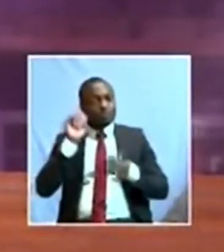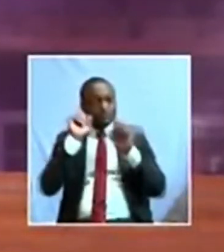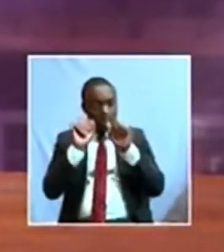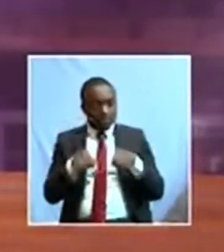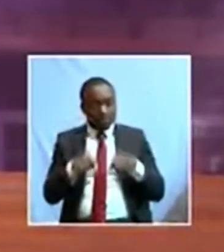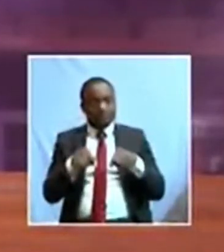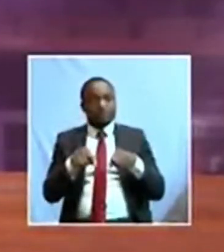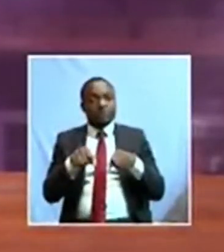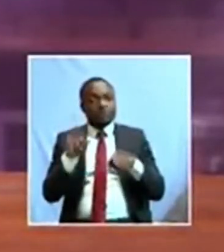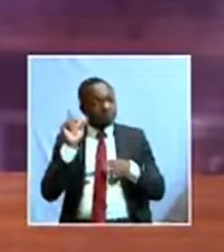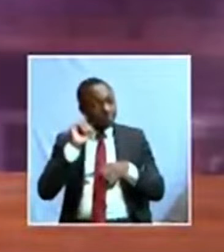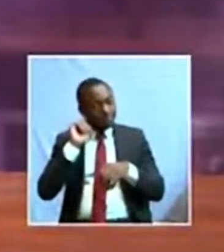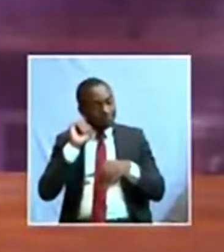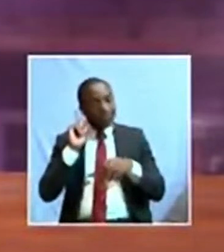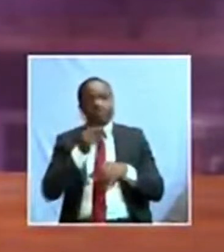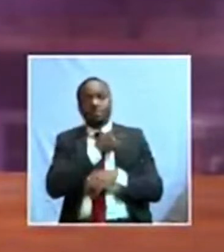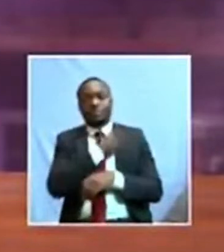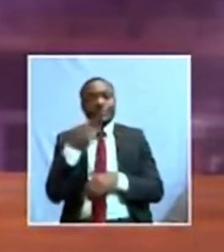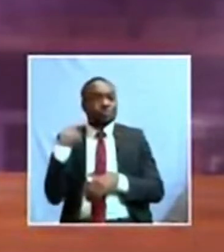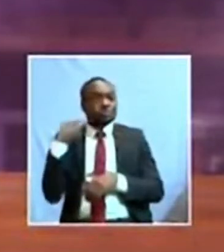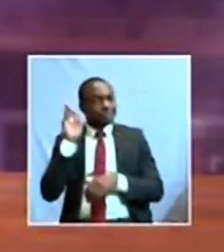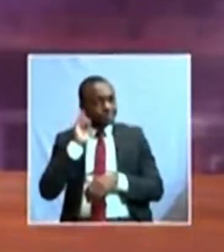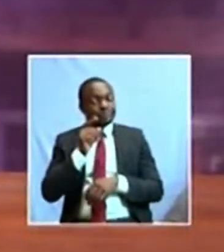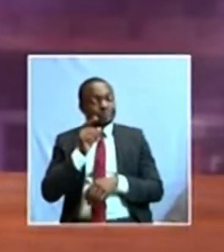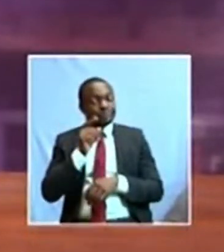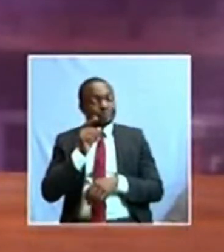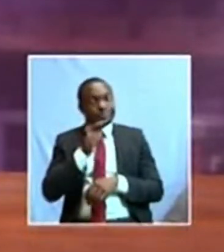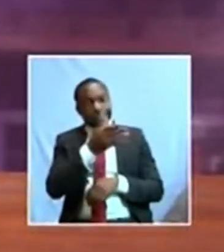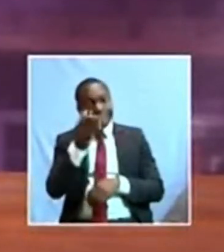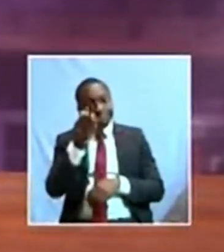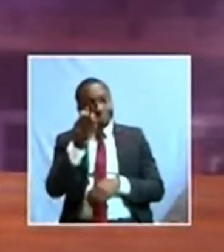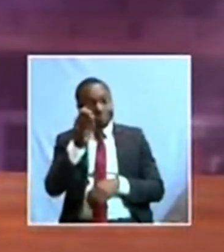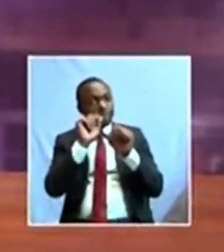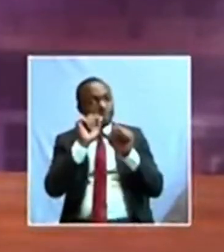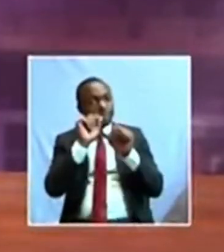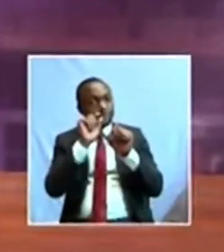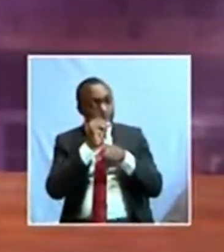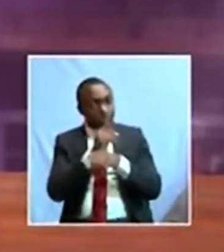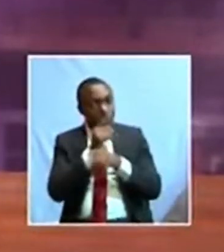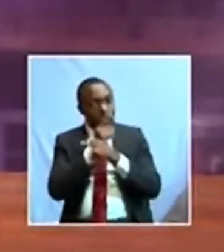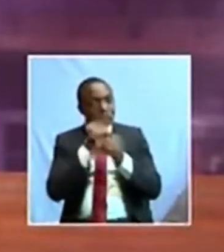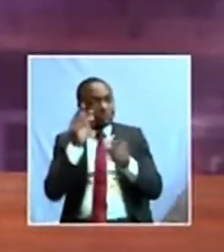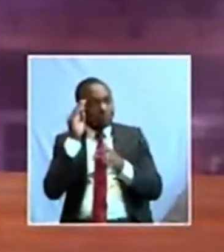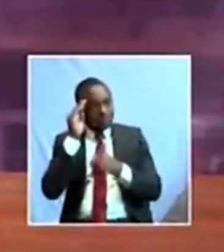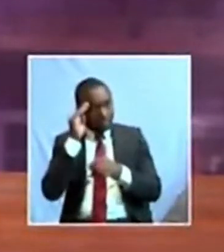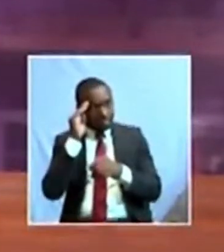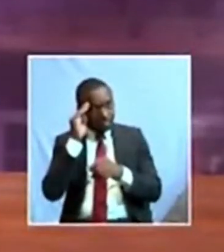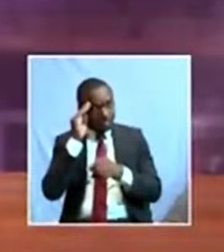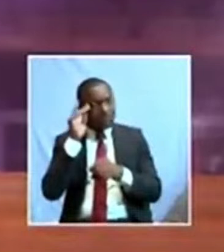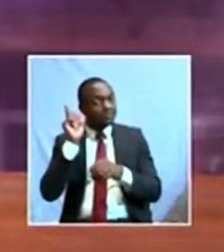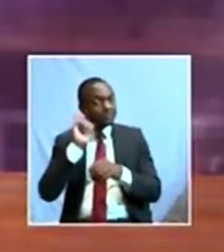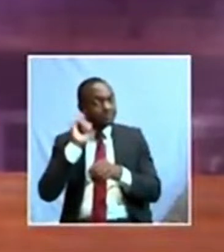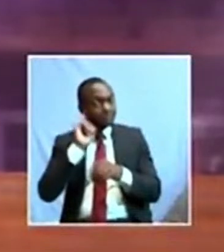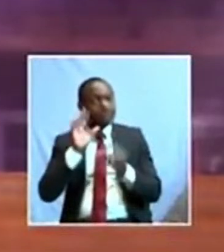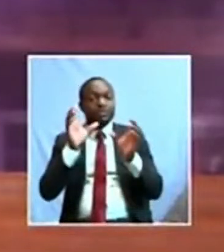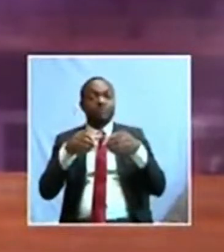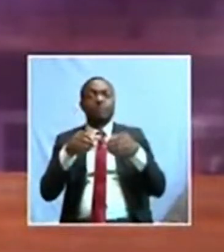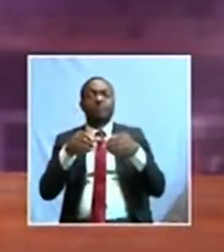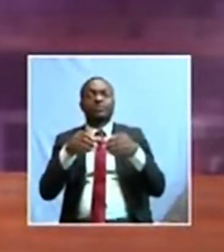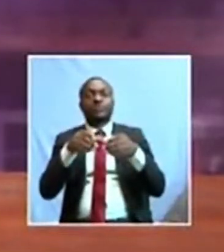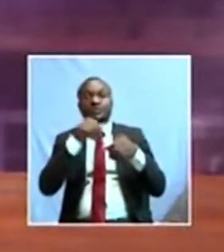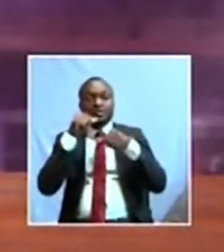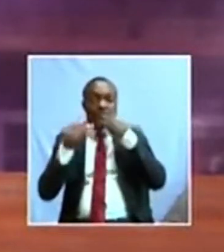Radio right away wherever you are. Just to the Committee on Agriculture, Lands and